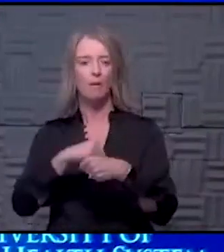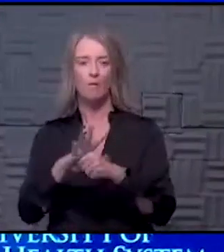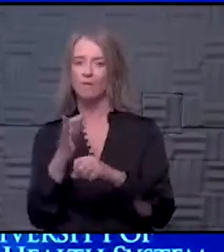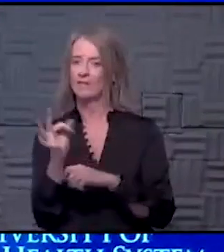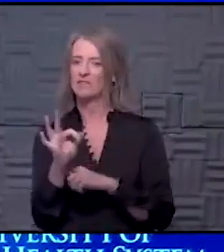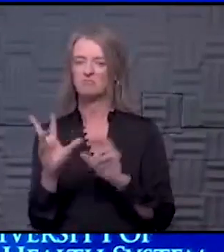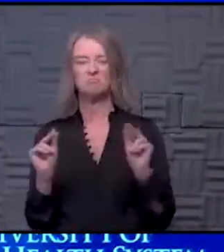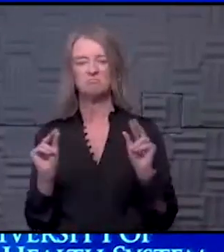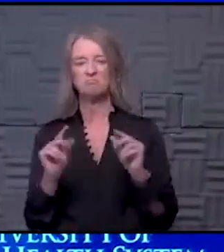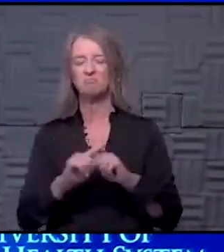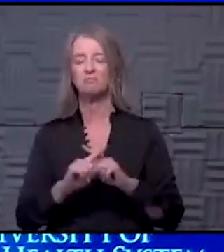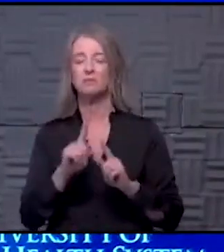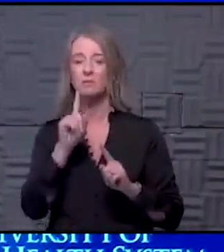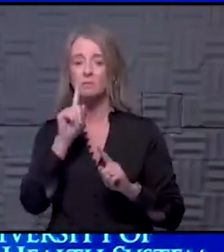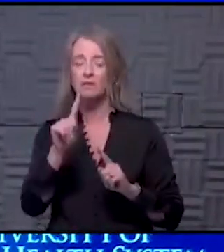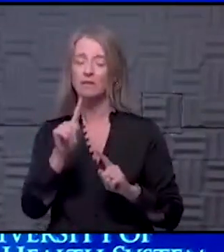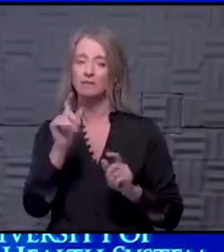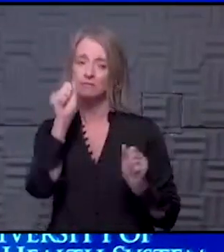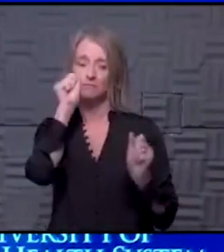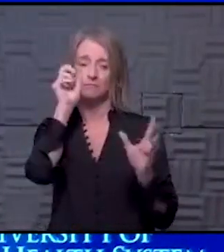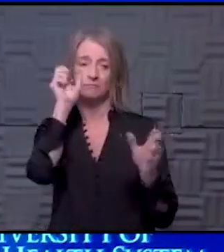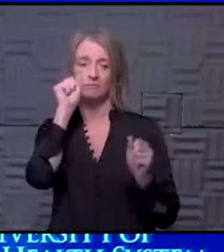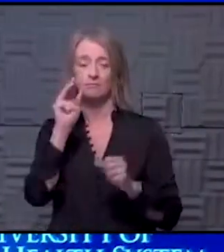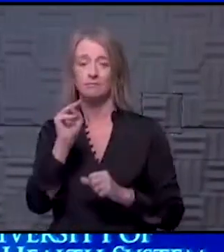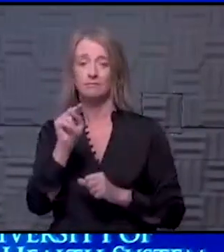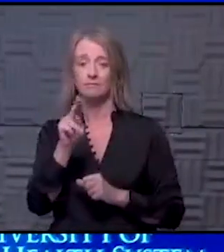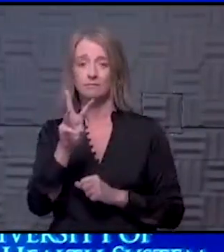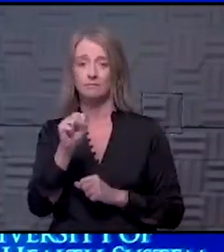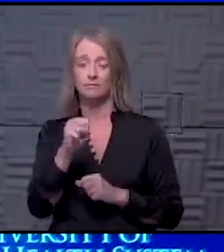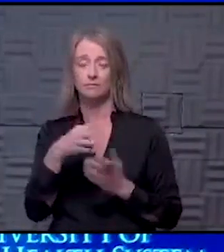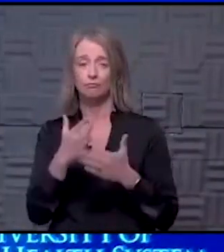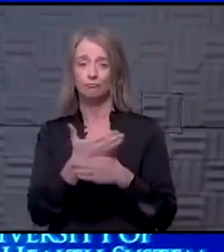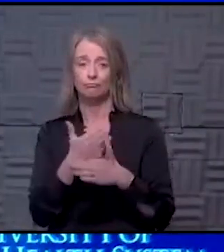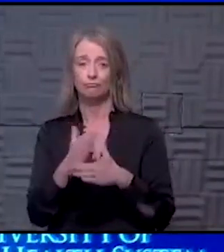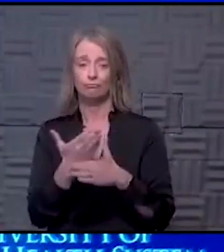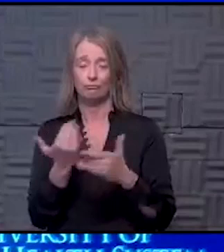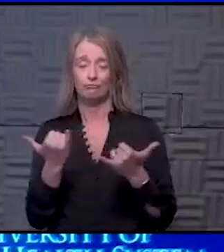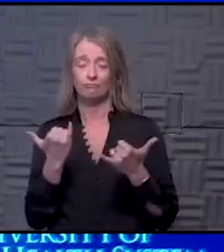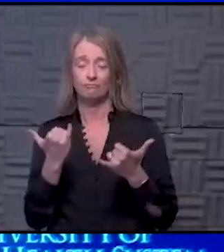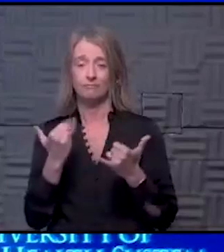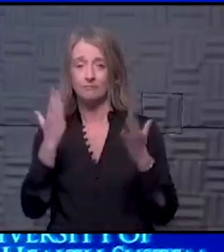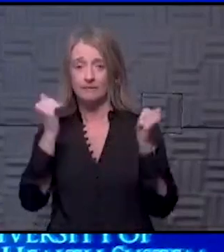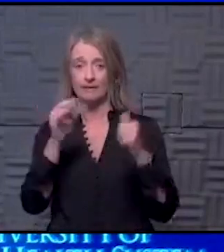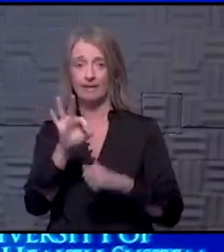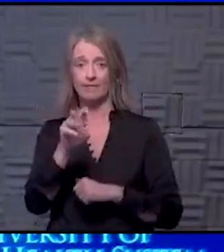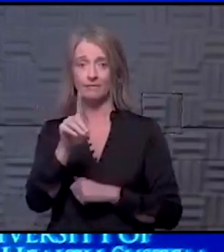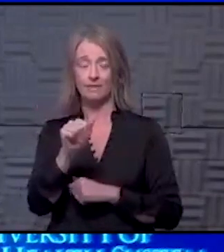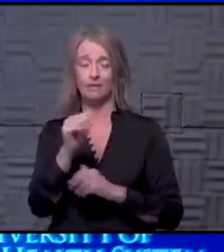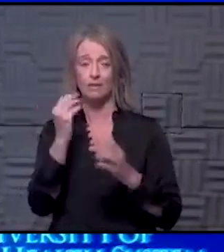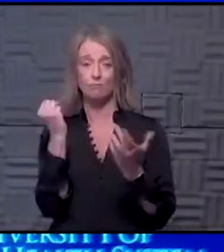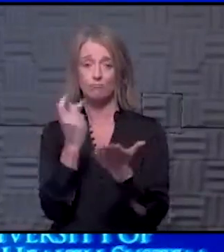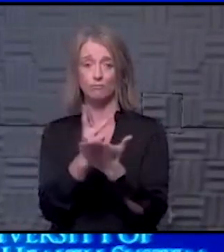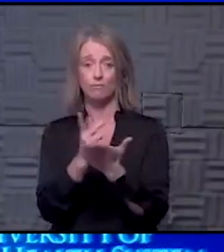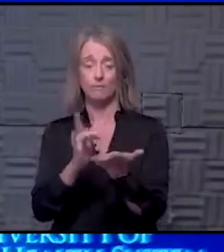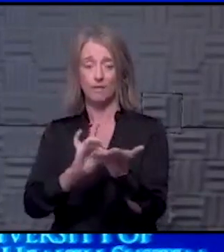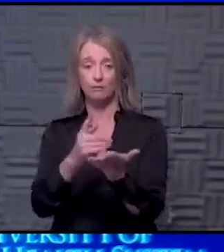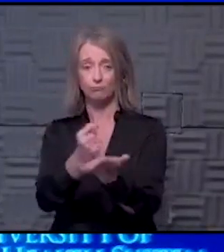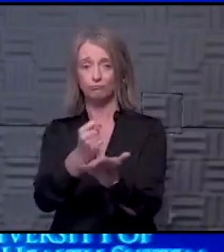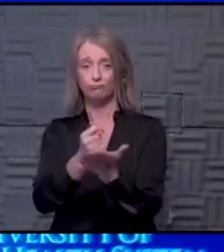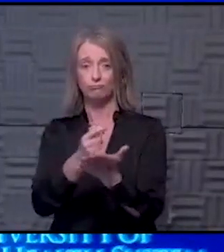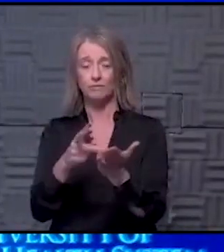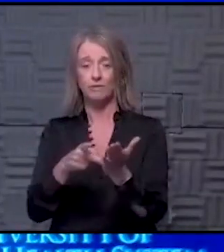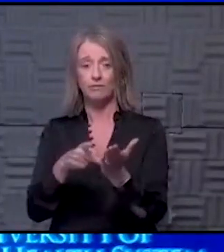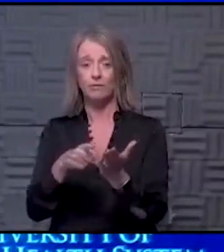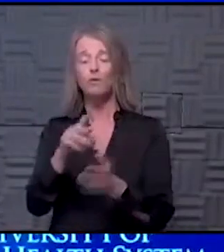but it is remarkable news to be sharing during a pandemic. We expect today the FDA to approve a medical treatment for